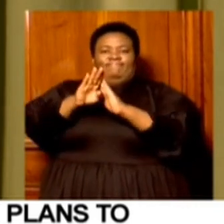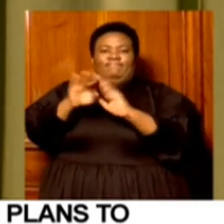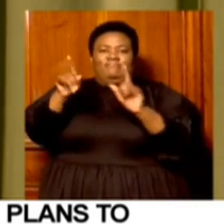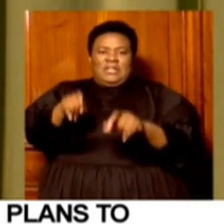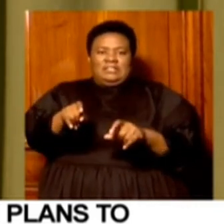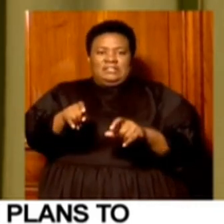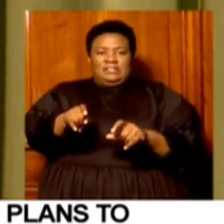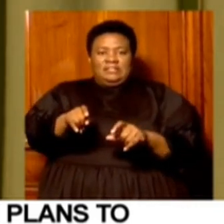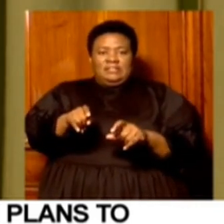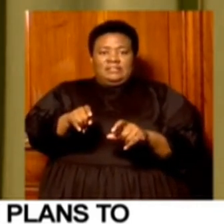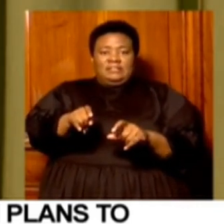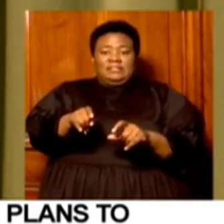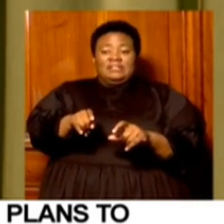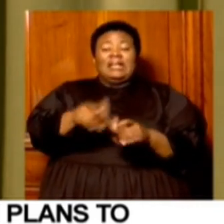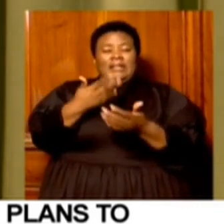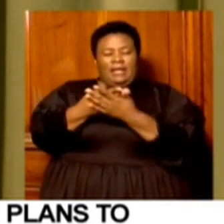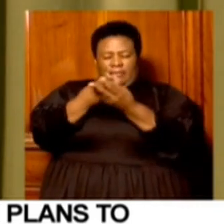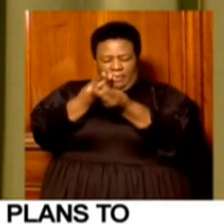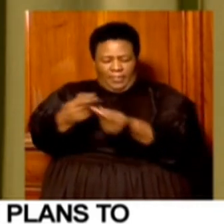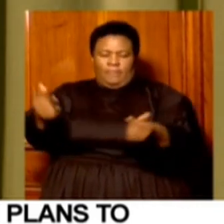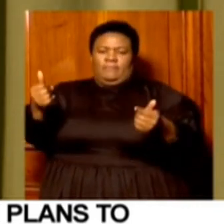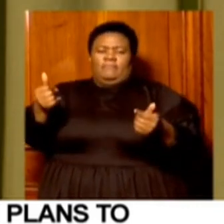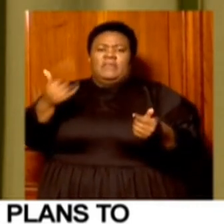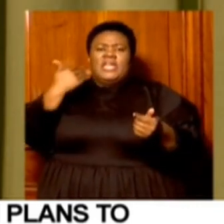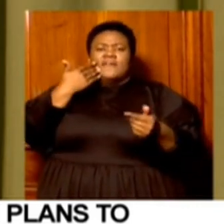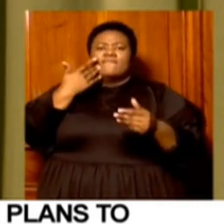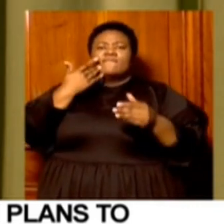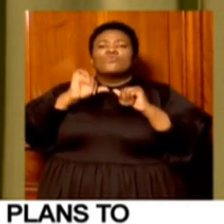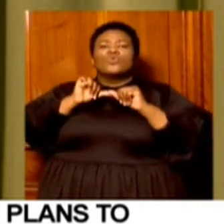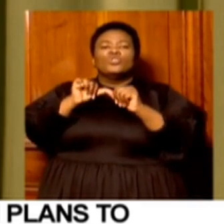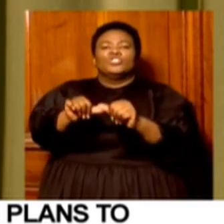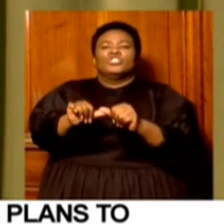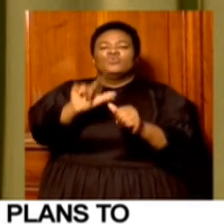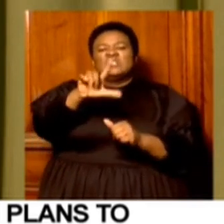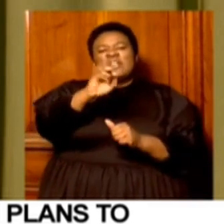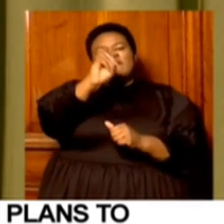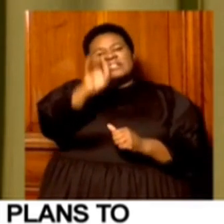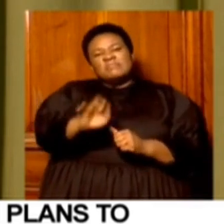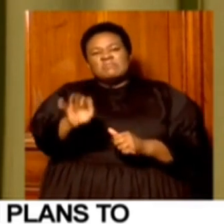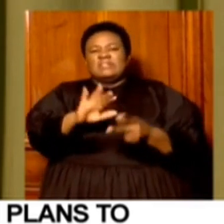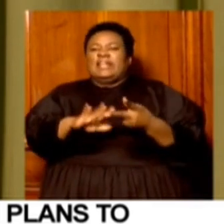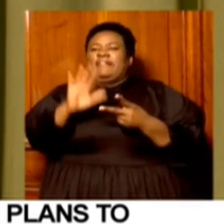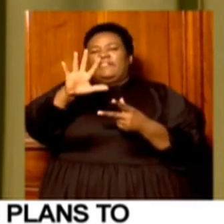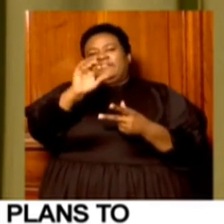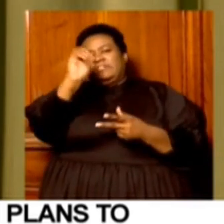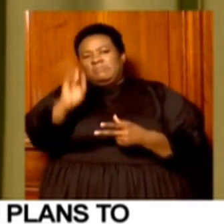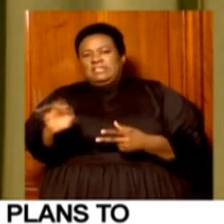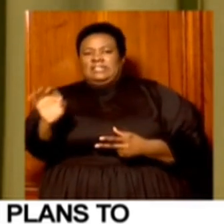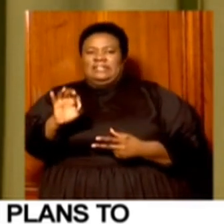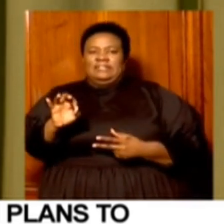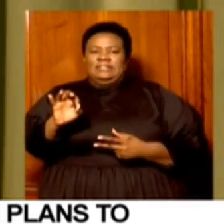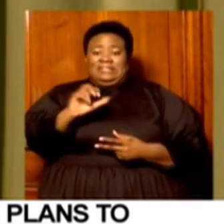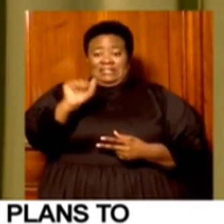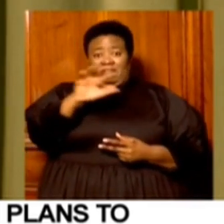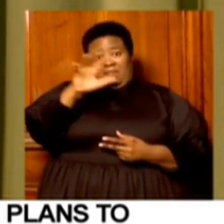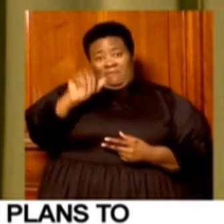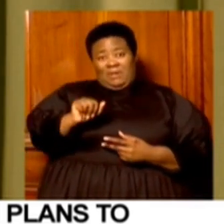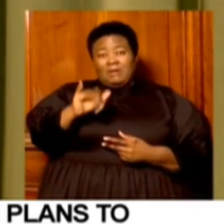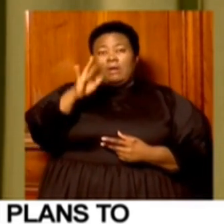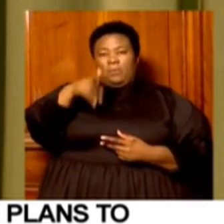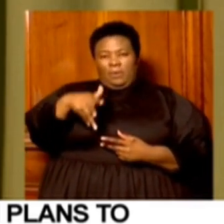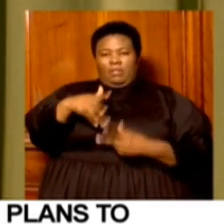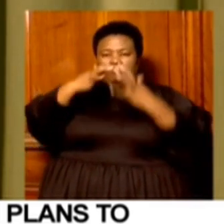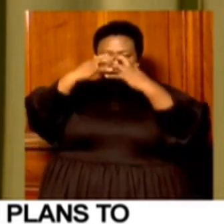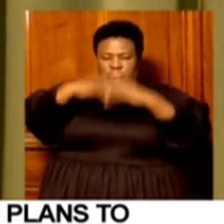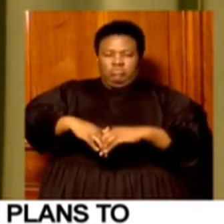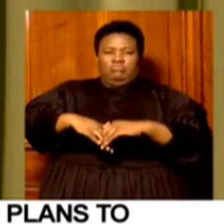perish if we continue with 70%, 50% in the country. That is